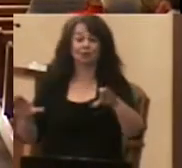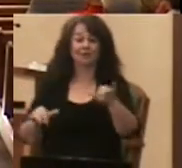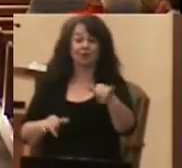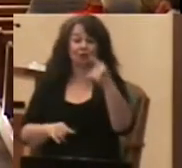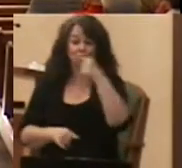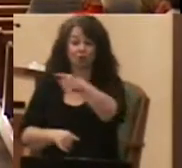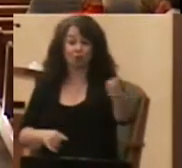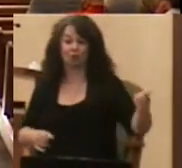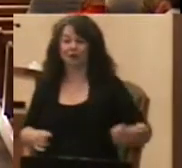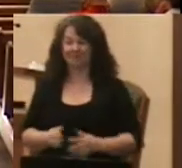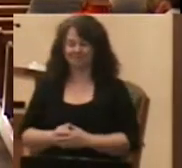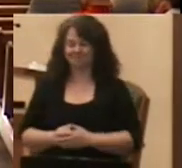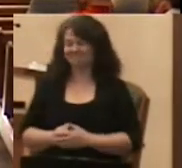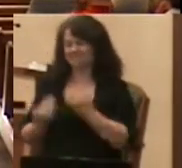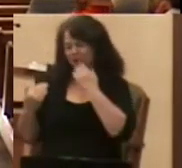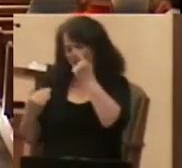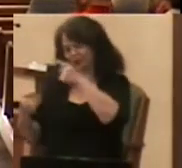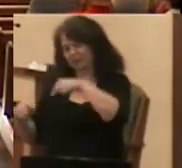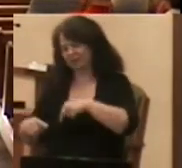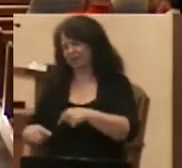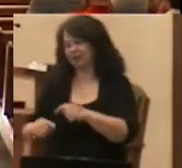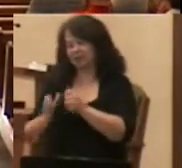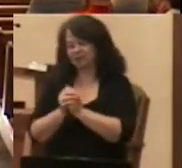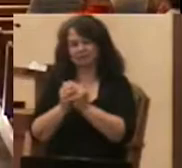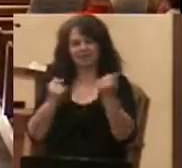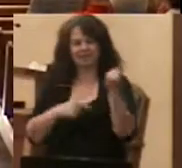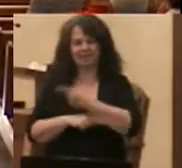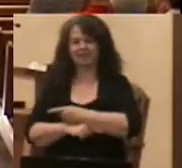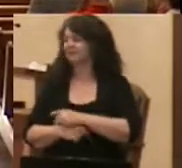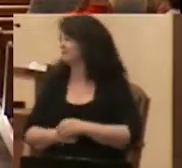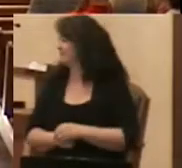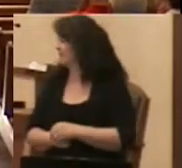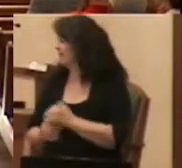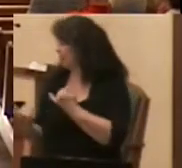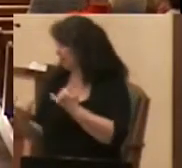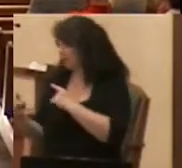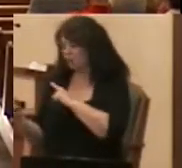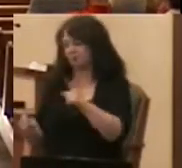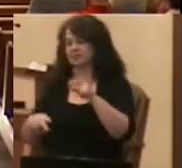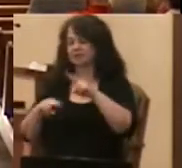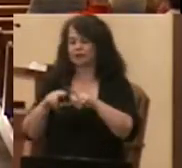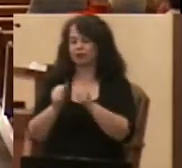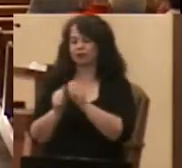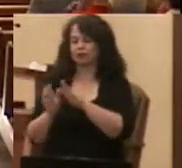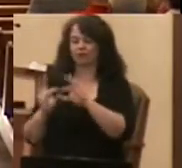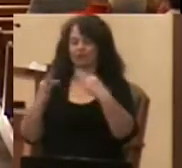Thank you for coming and worshiping today. You can go back and sit with your families as we continue with worship.